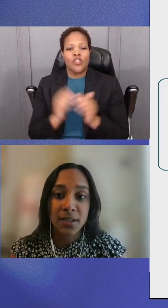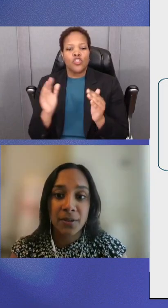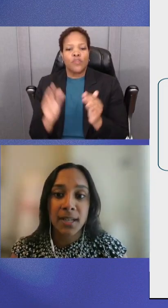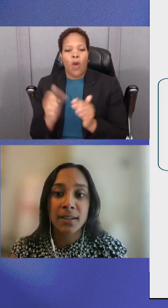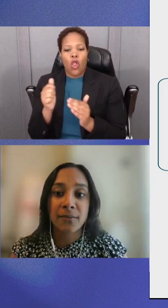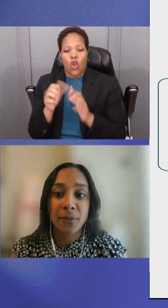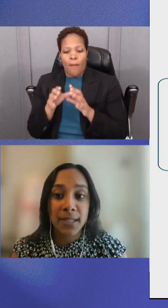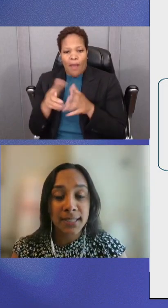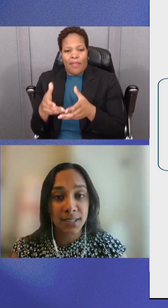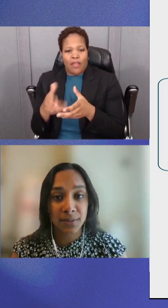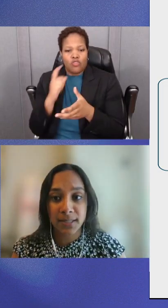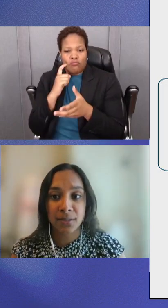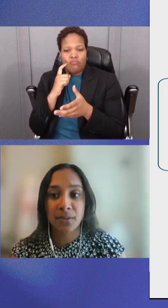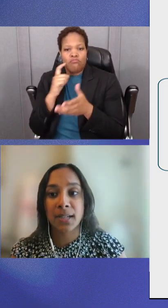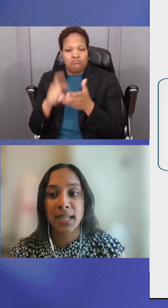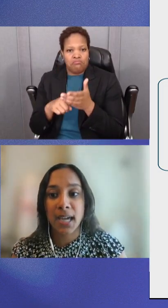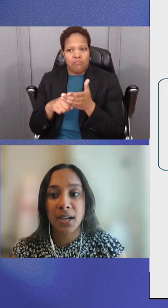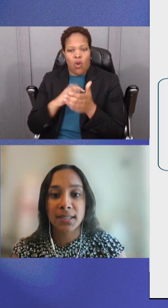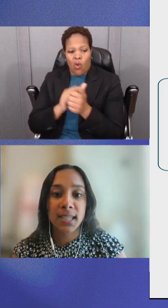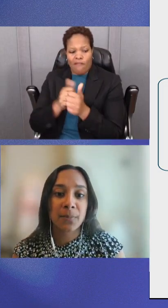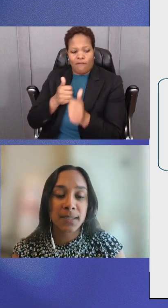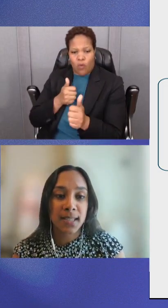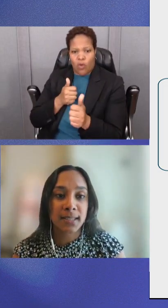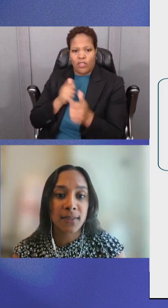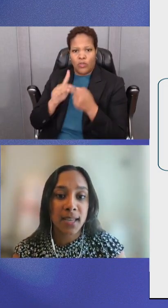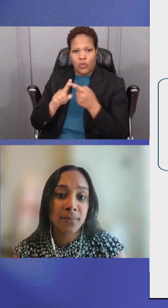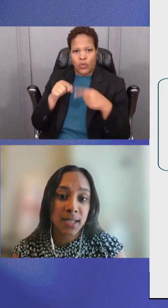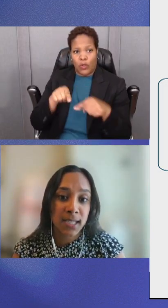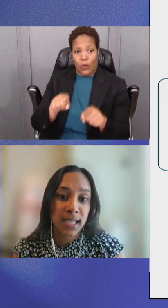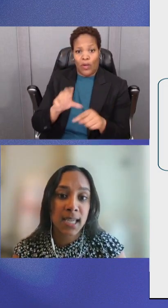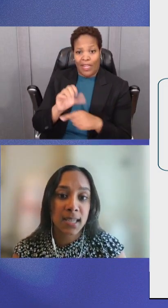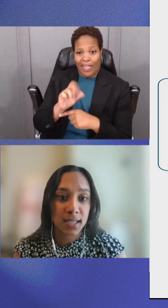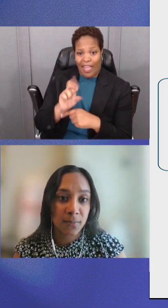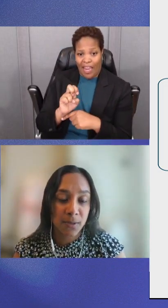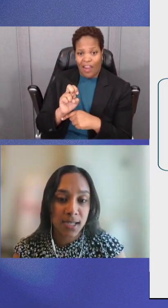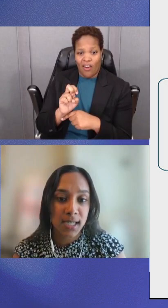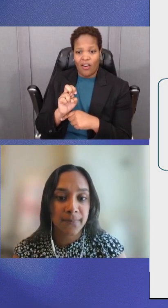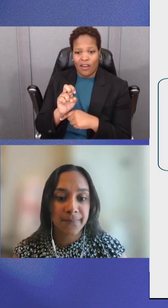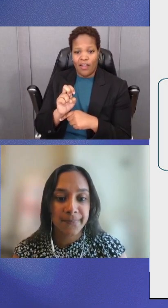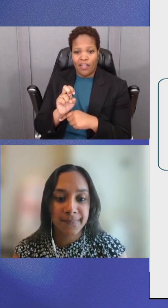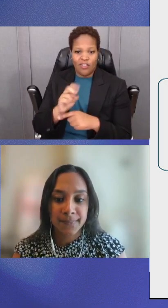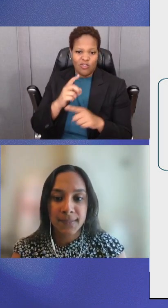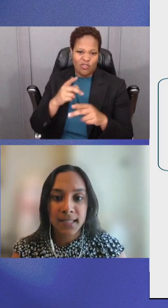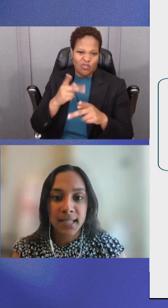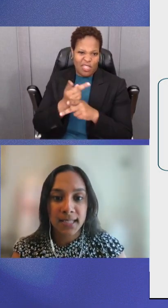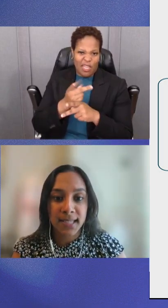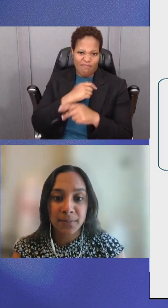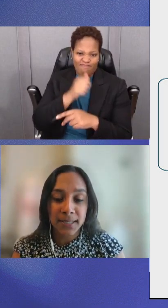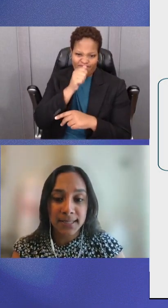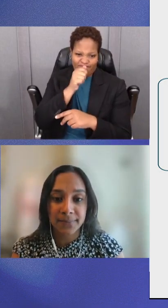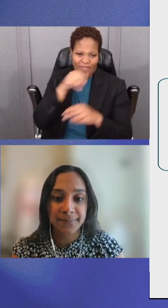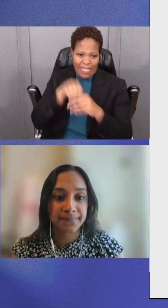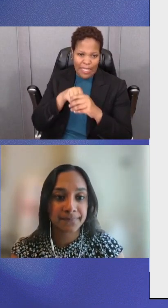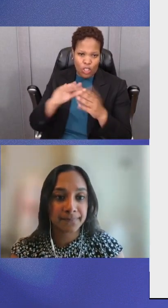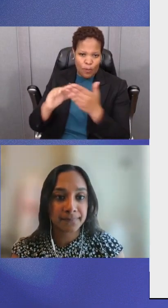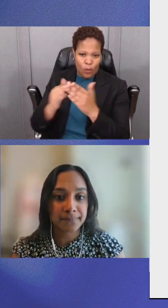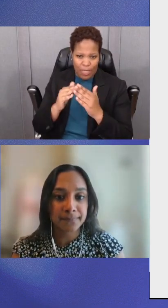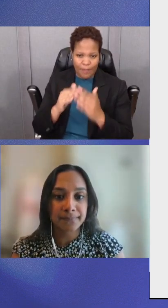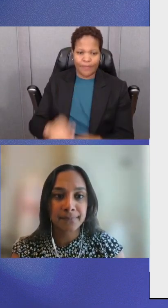populations noted an avoidance towards concordant care to keep a sense of anonymity in the community. Next slide, please.